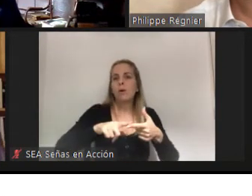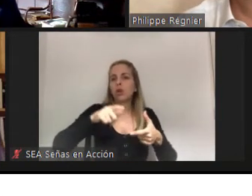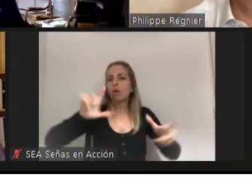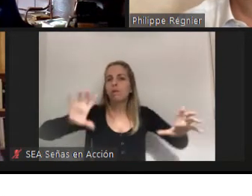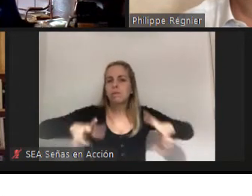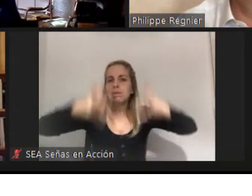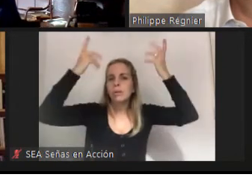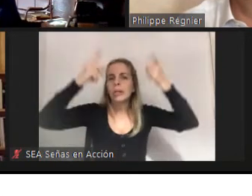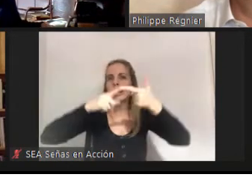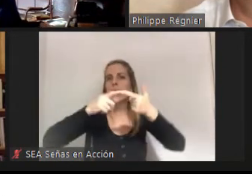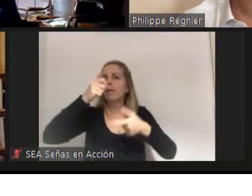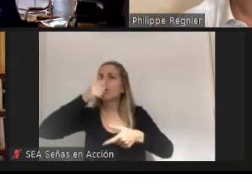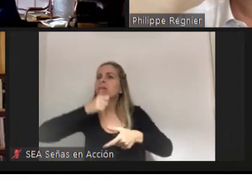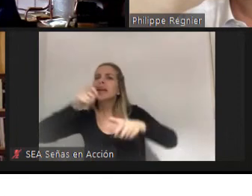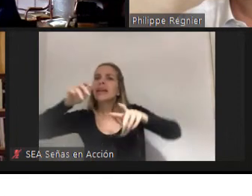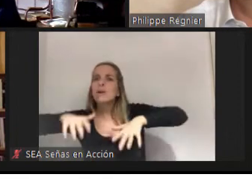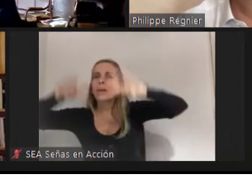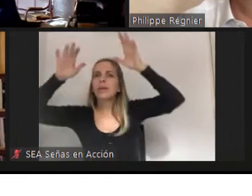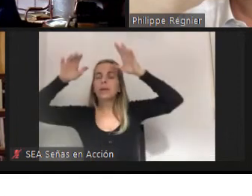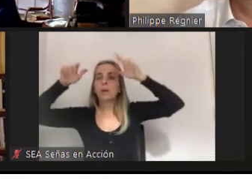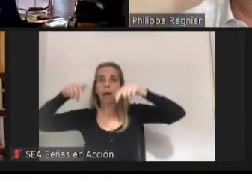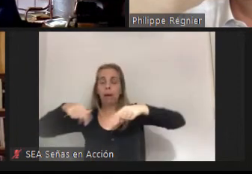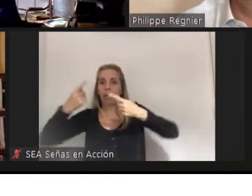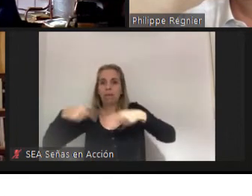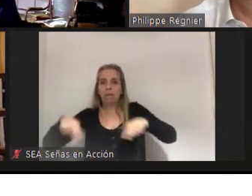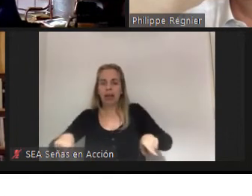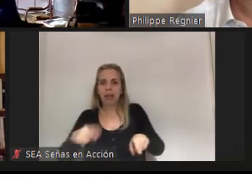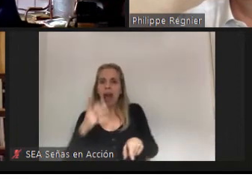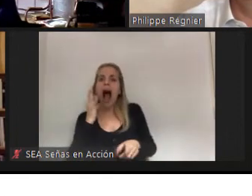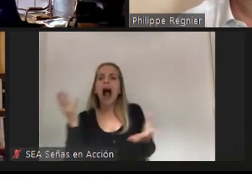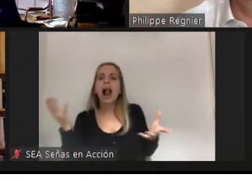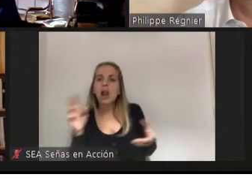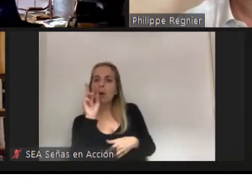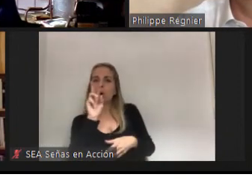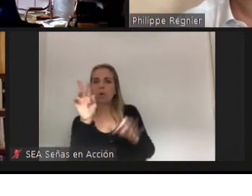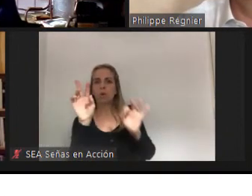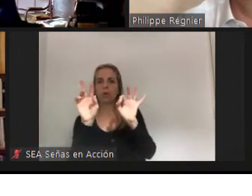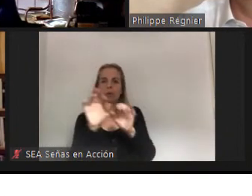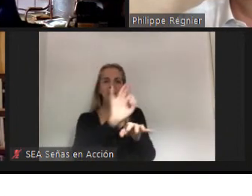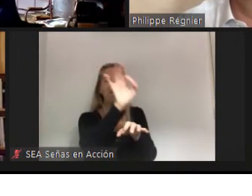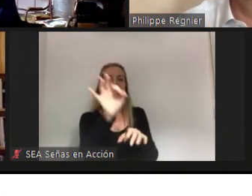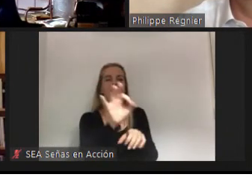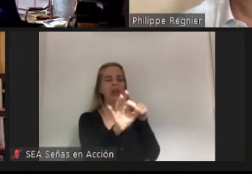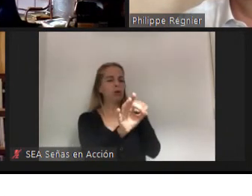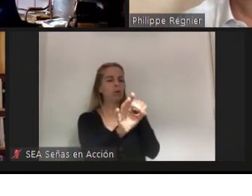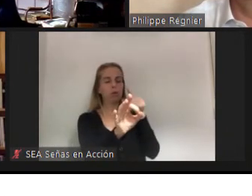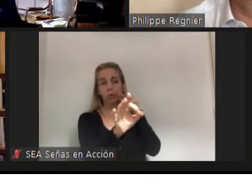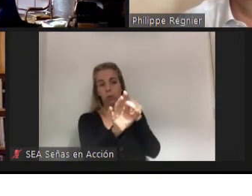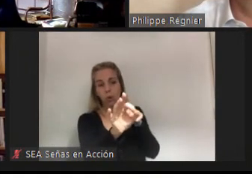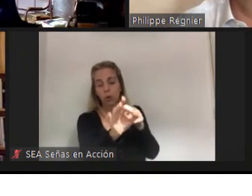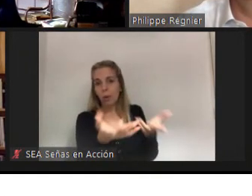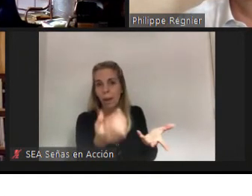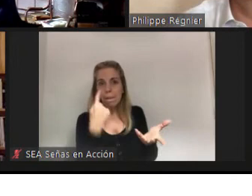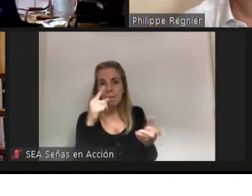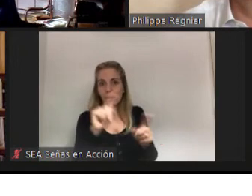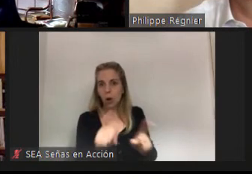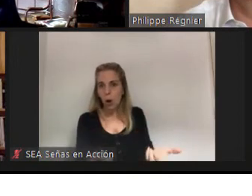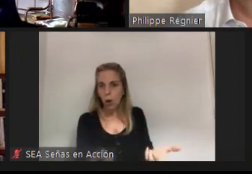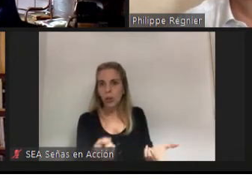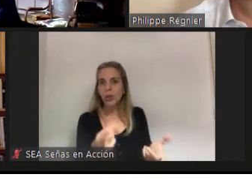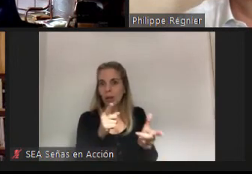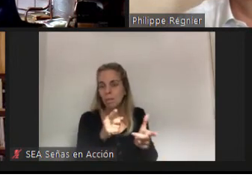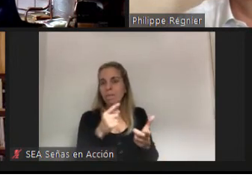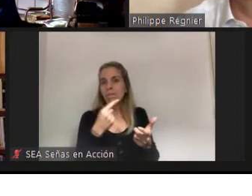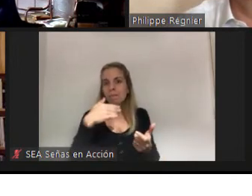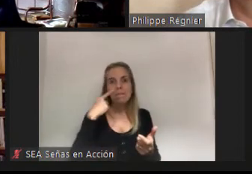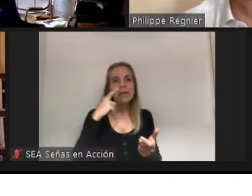fires, disasters, but we still are confronted with the invisible. And that is not just